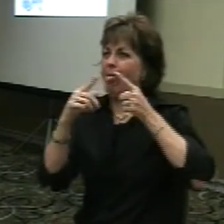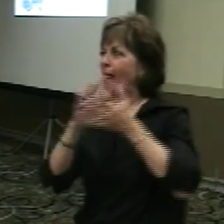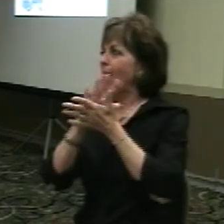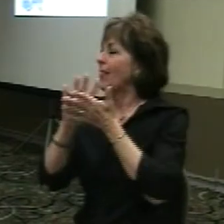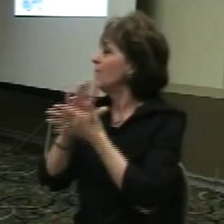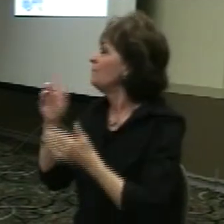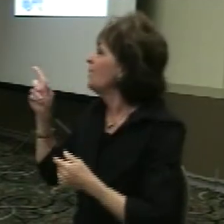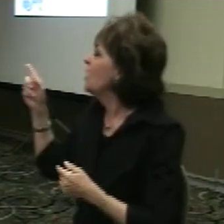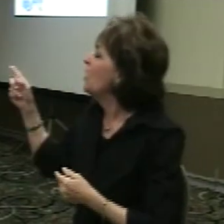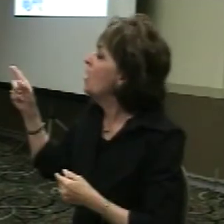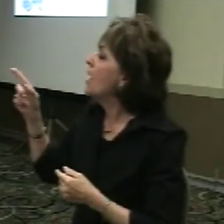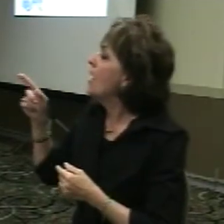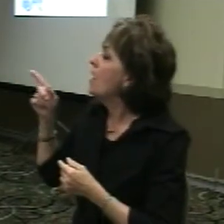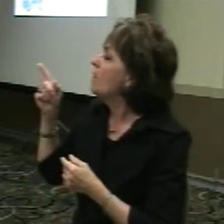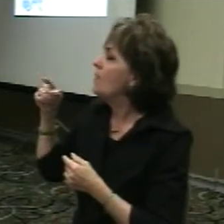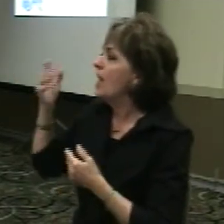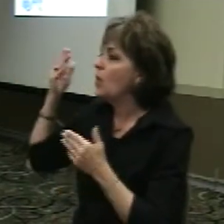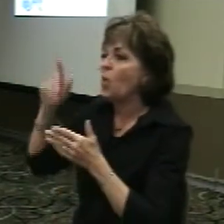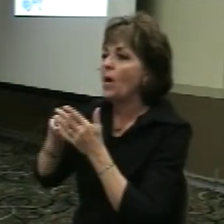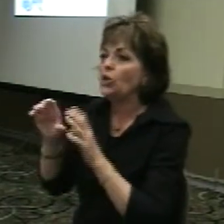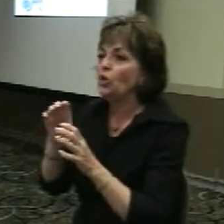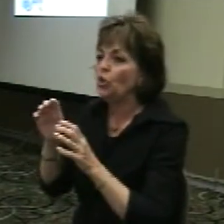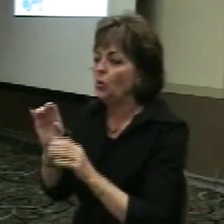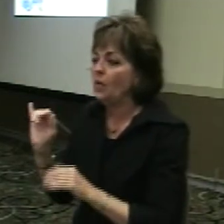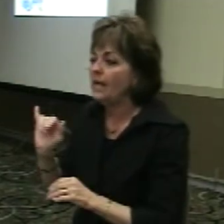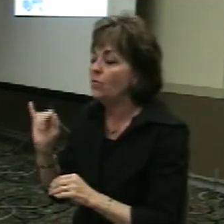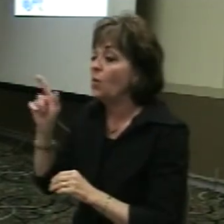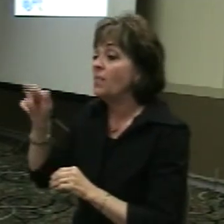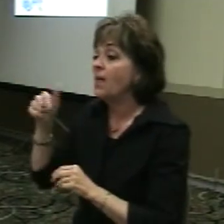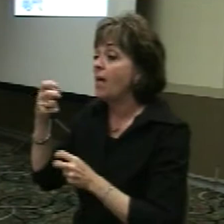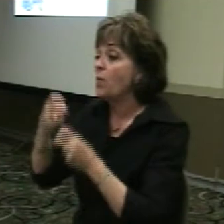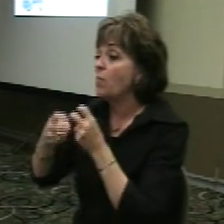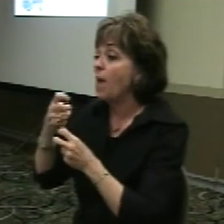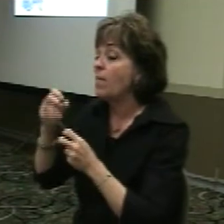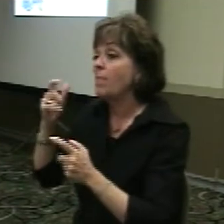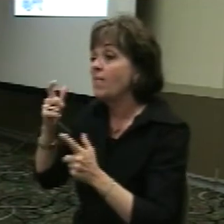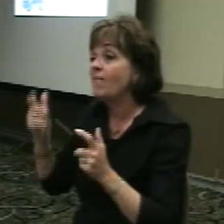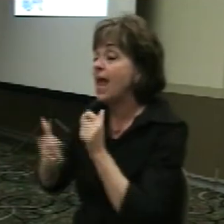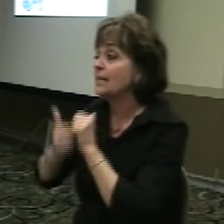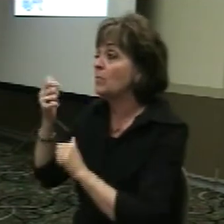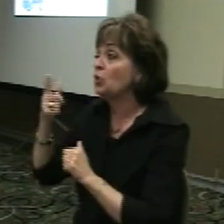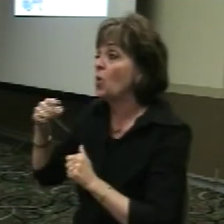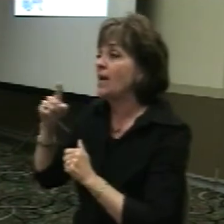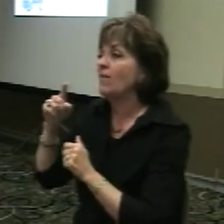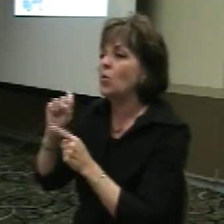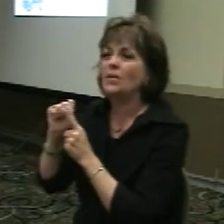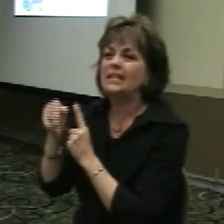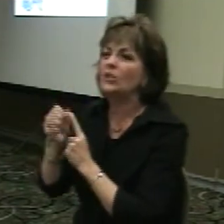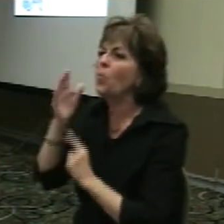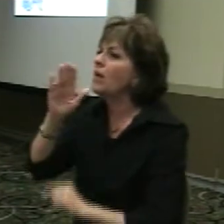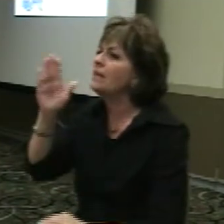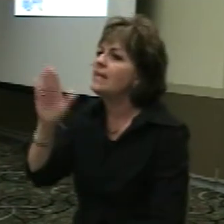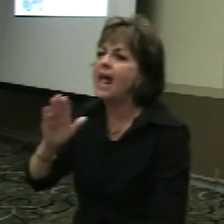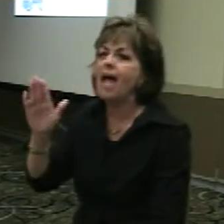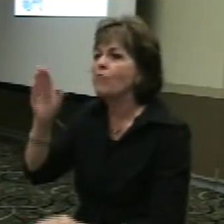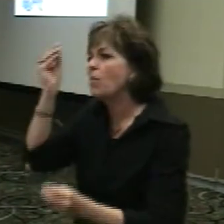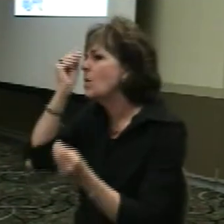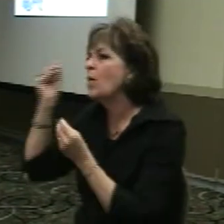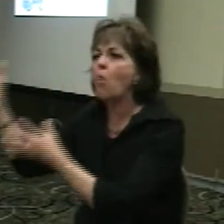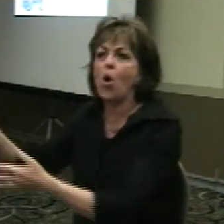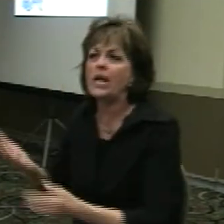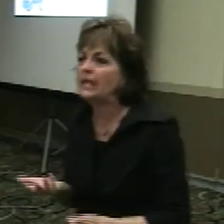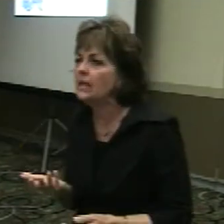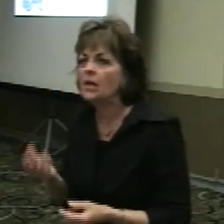is one of those things that they want to plead out because they don't know what to do with it either. The other problem is that the vast majority of these situations will never, ever be reported